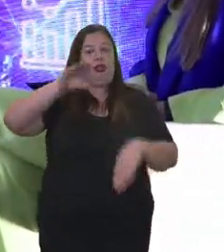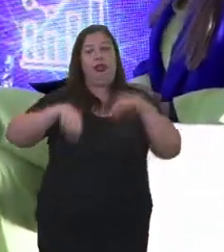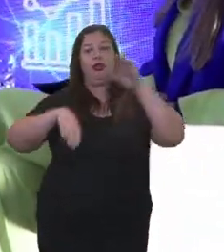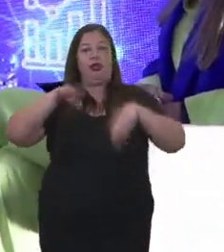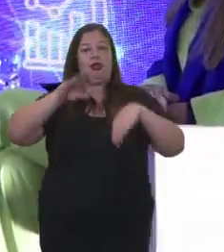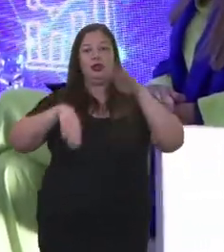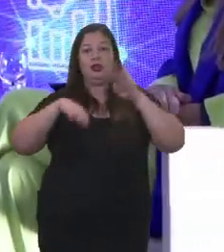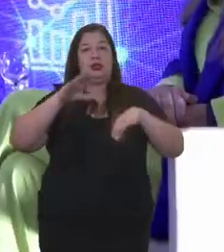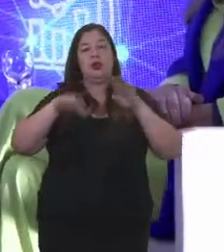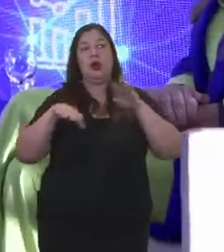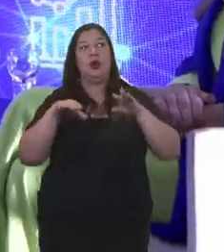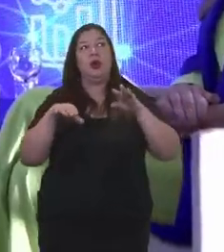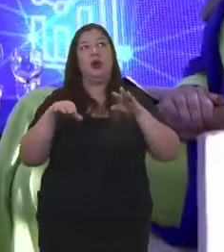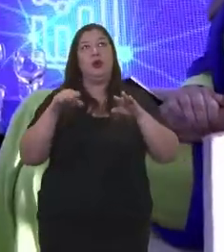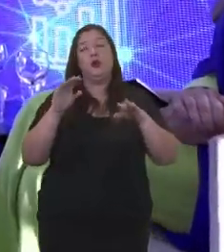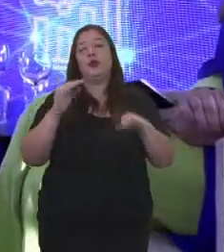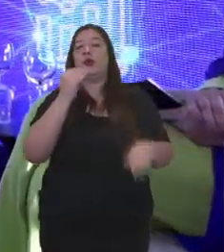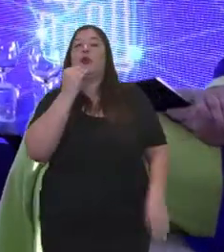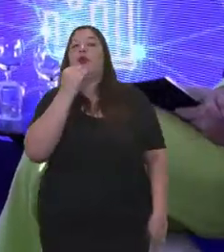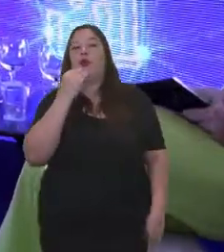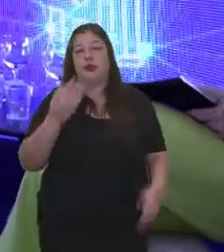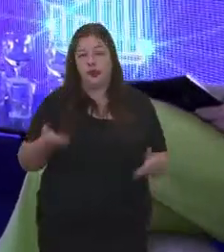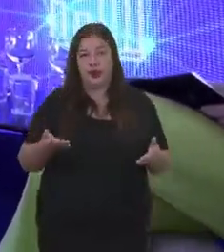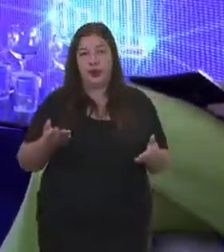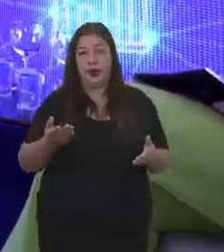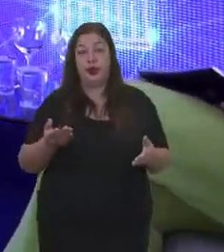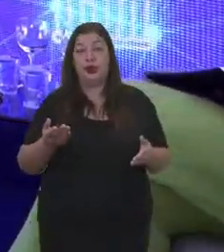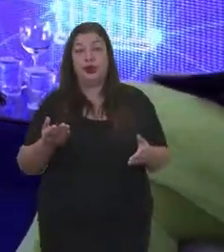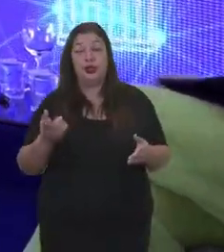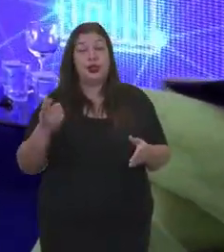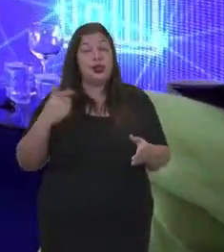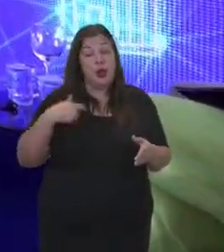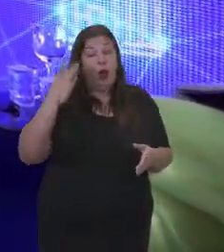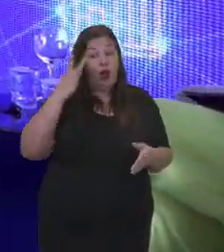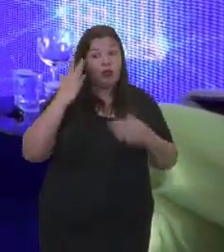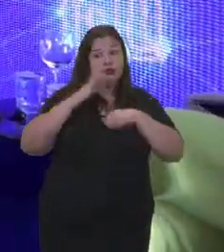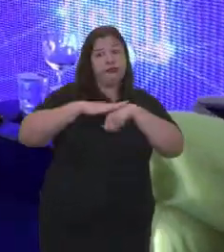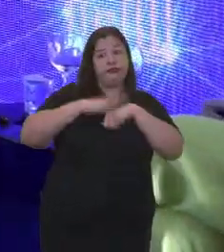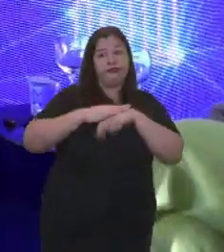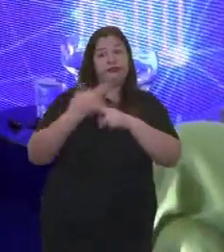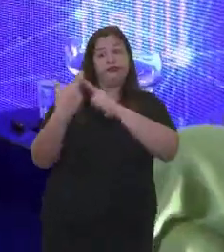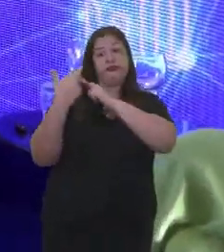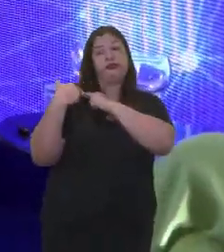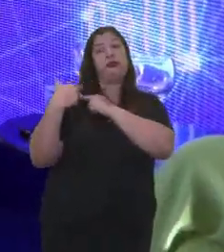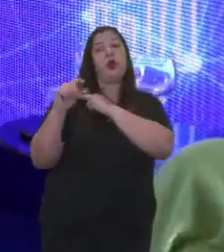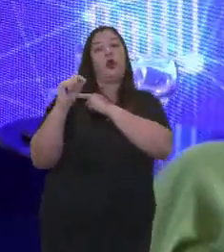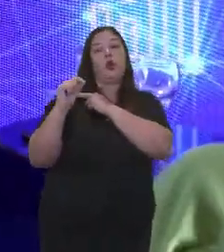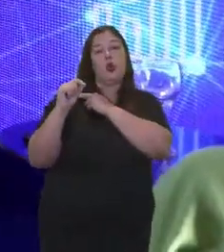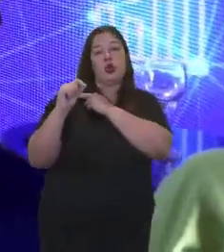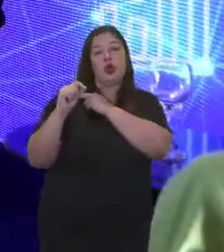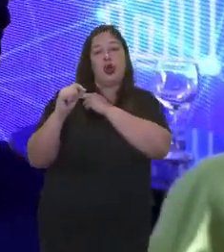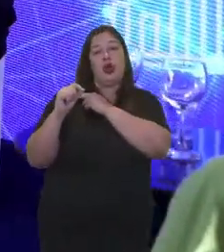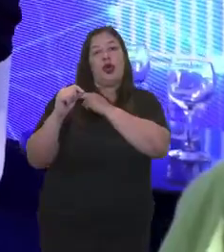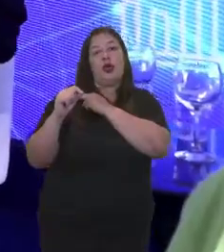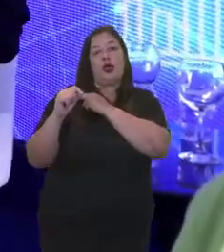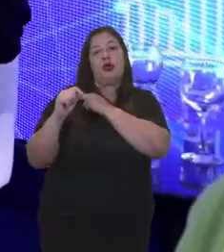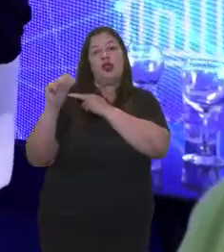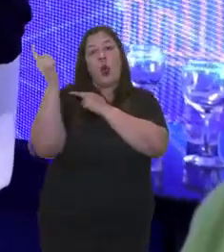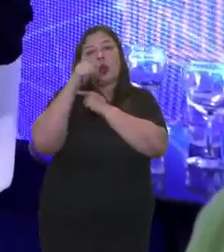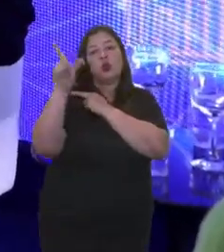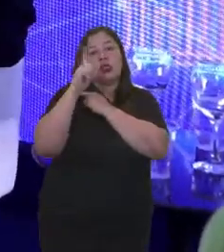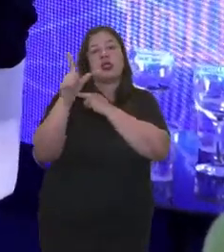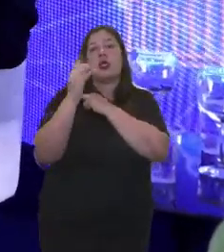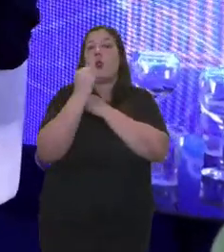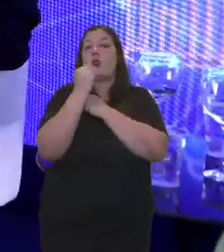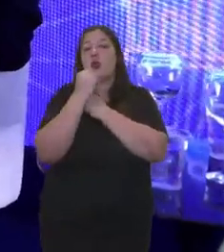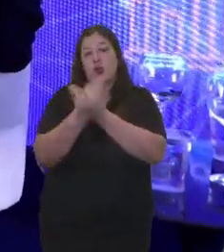which is totally unevil, uneven on opportunity. What we have to do is the responsibility of to generate